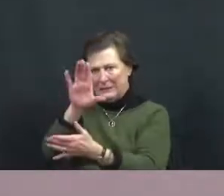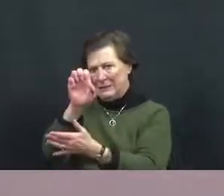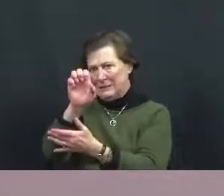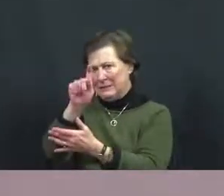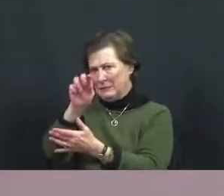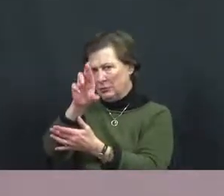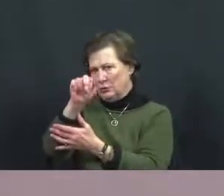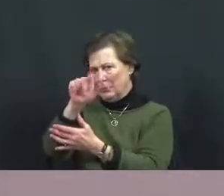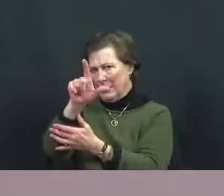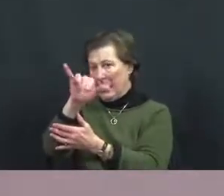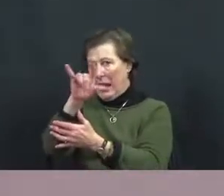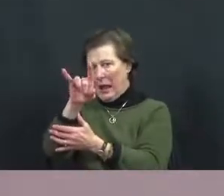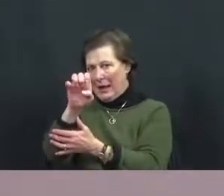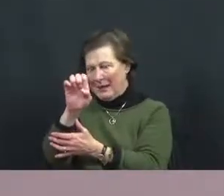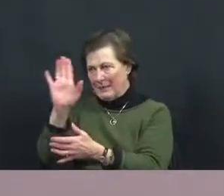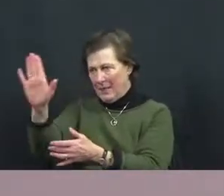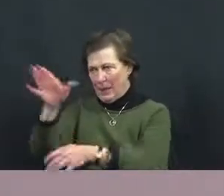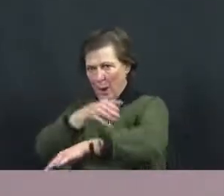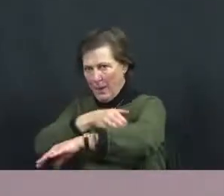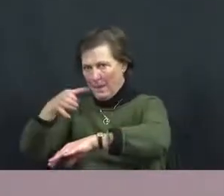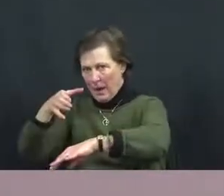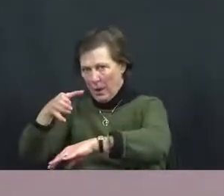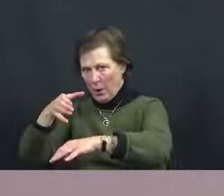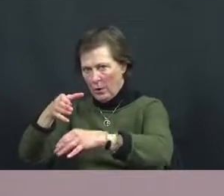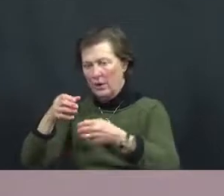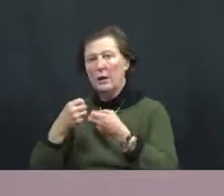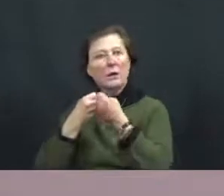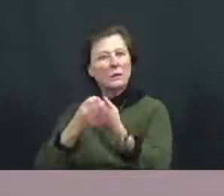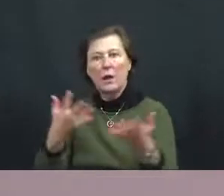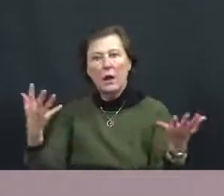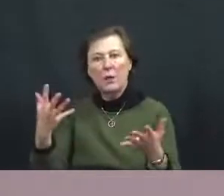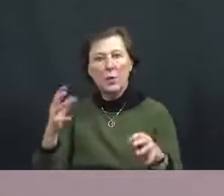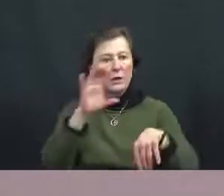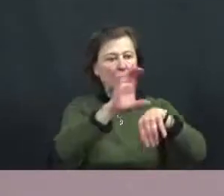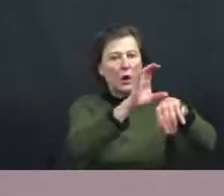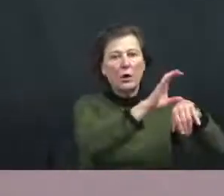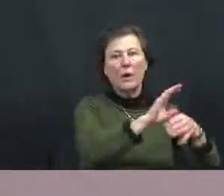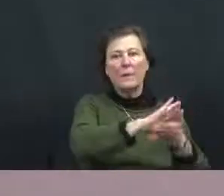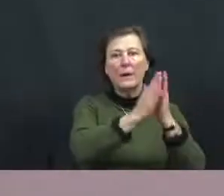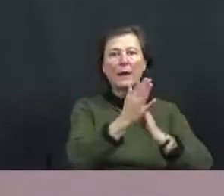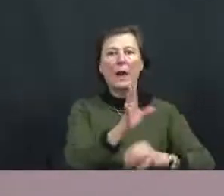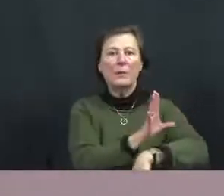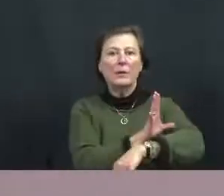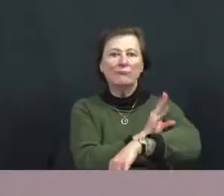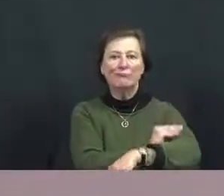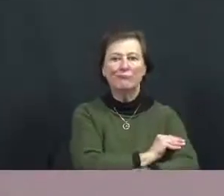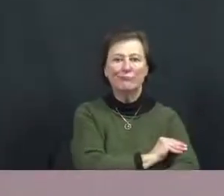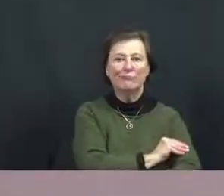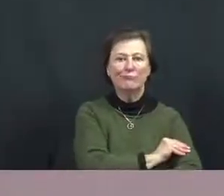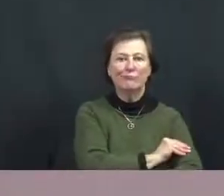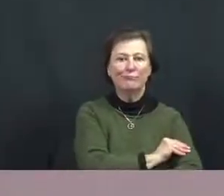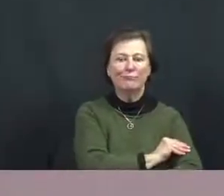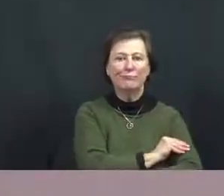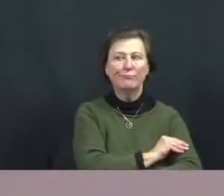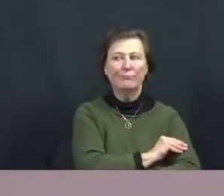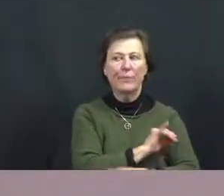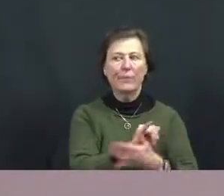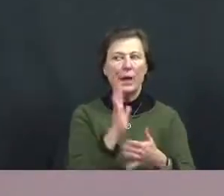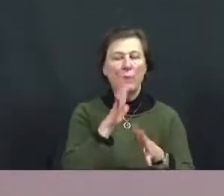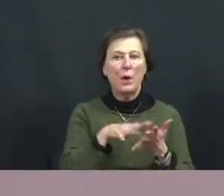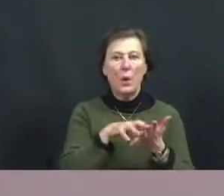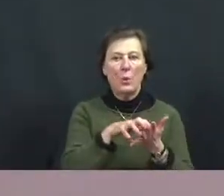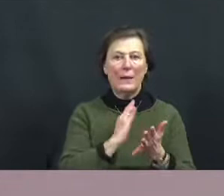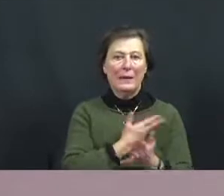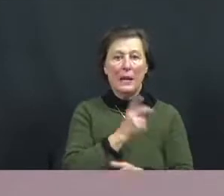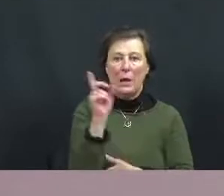power, thereby disempowering congregations. And this will, in effect, weaken our